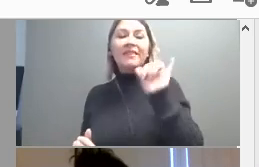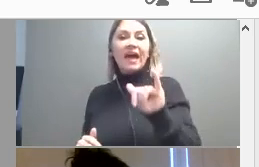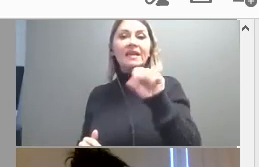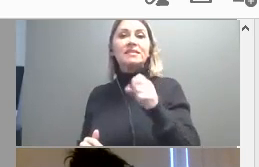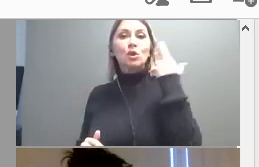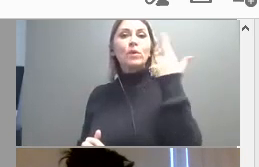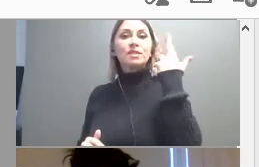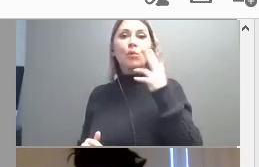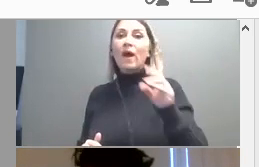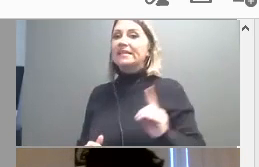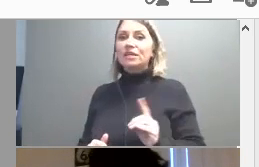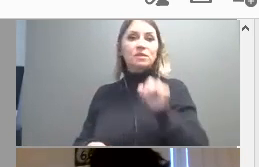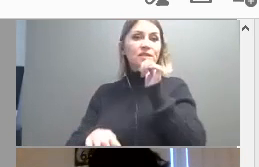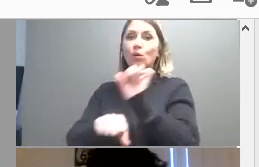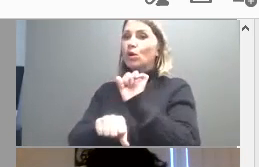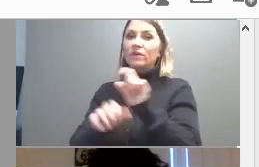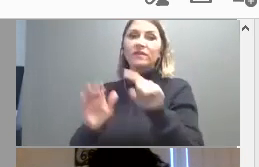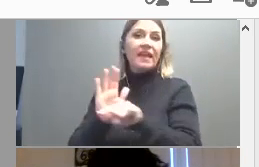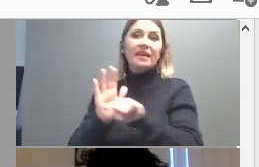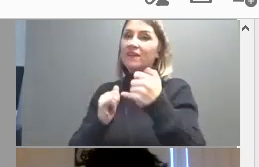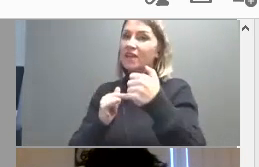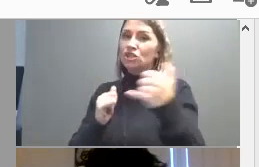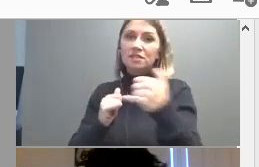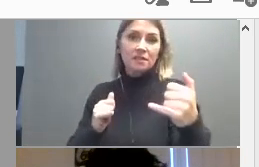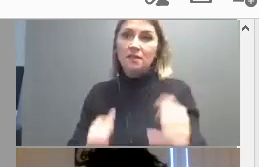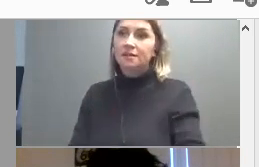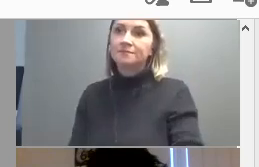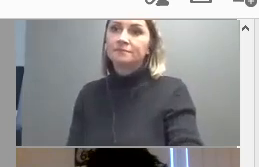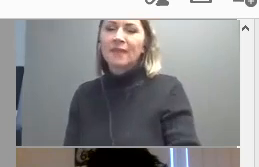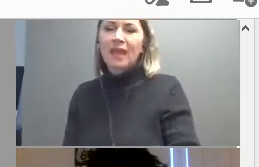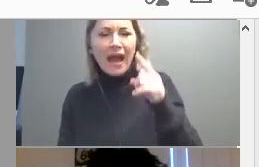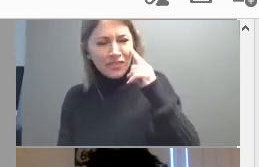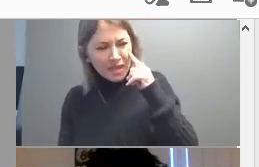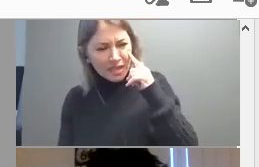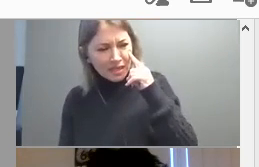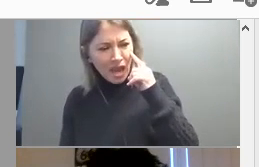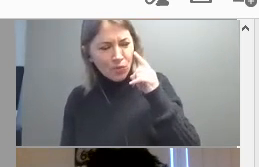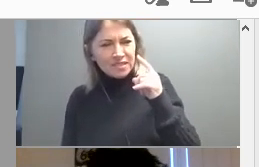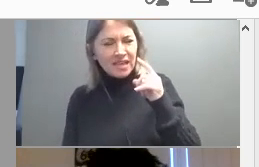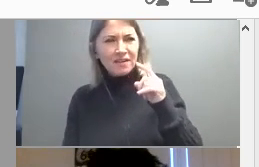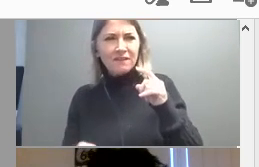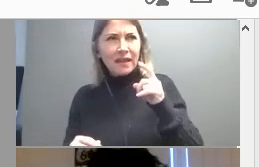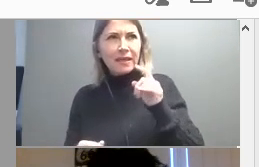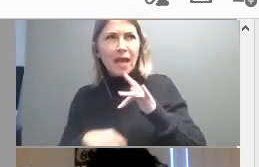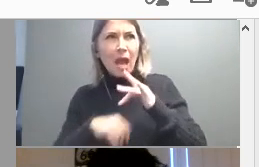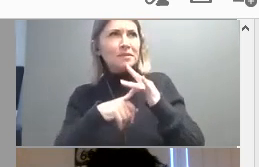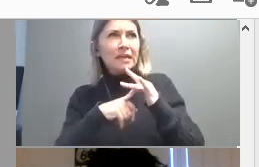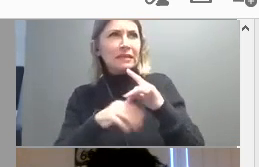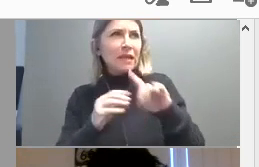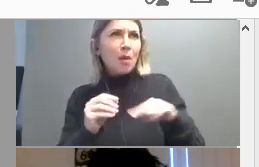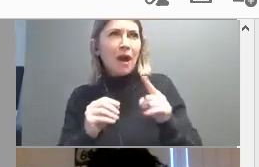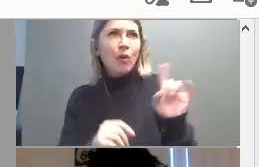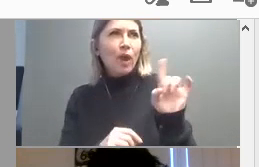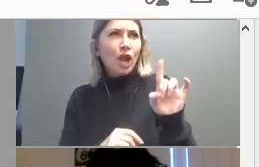reason Dijkstra does not work with negative edges. Yeah, I think I was getting hung up on where